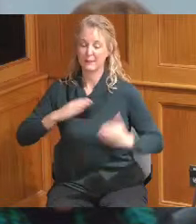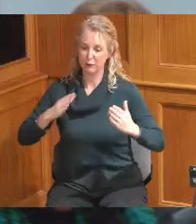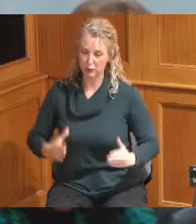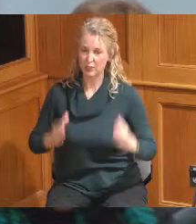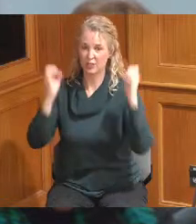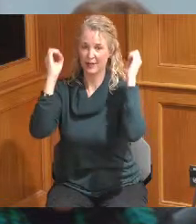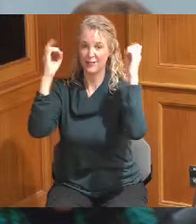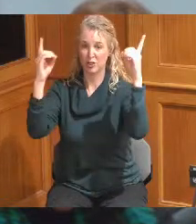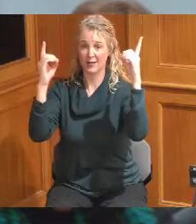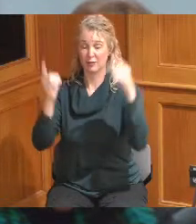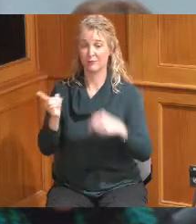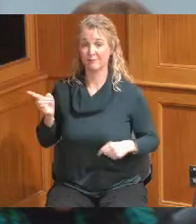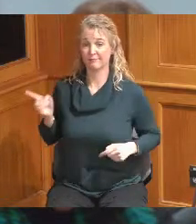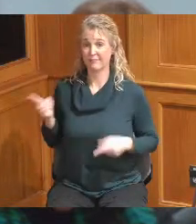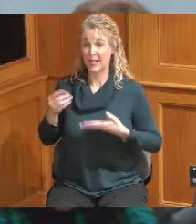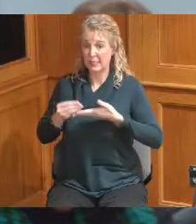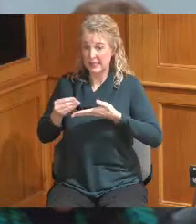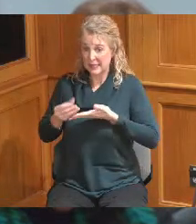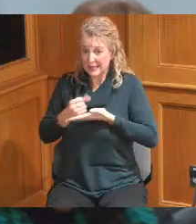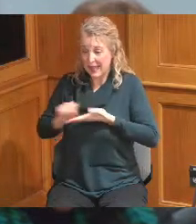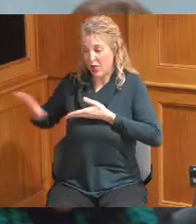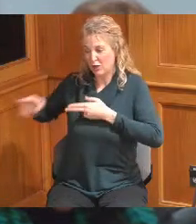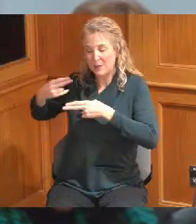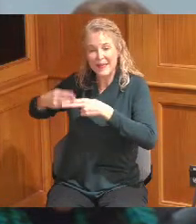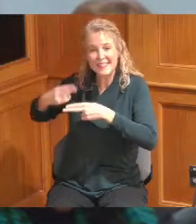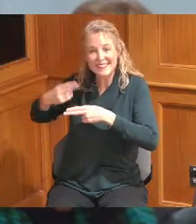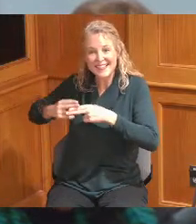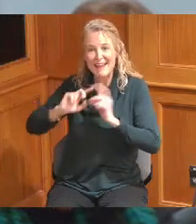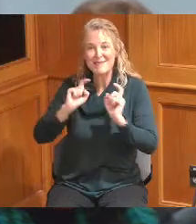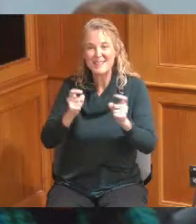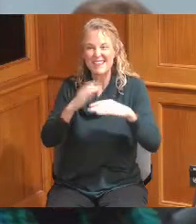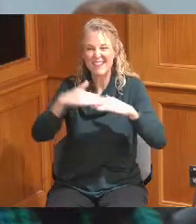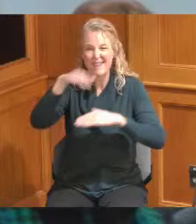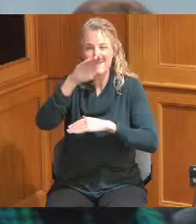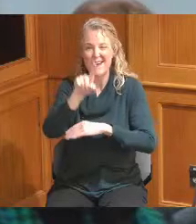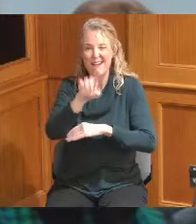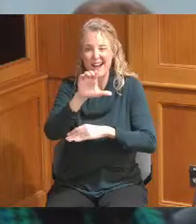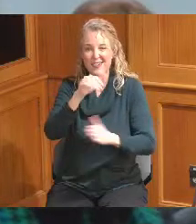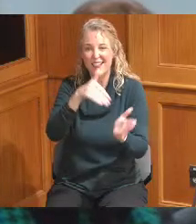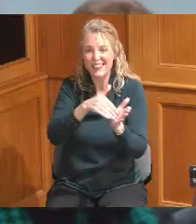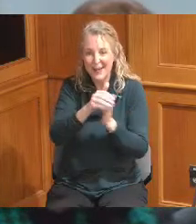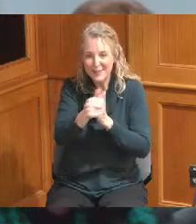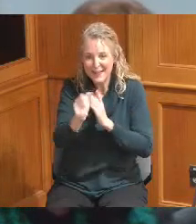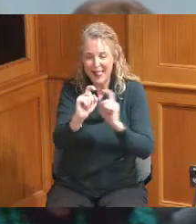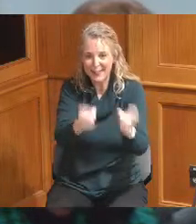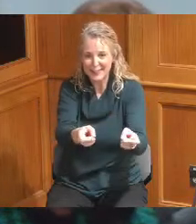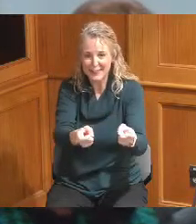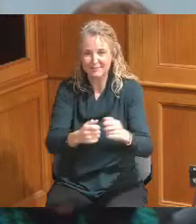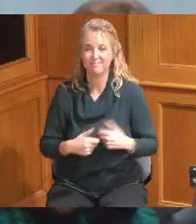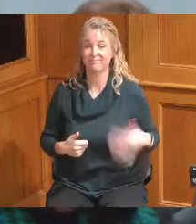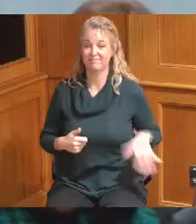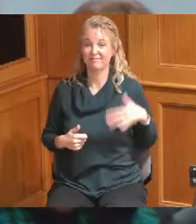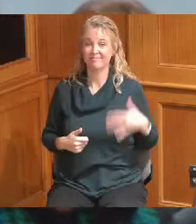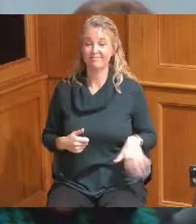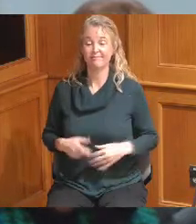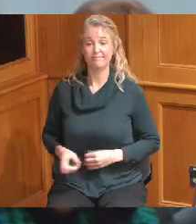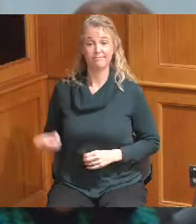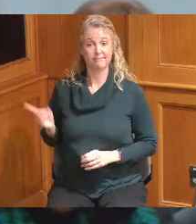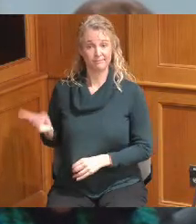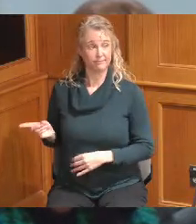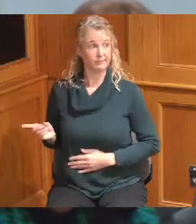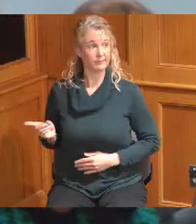Education, where a scholarship in his honor has awarded over $100,000.